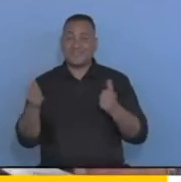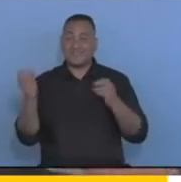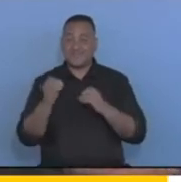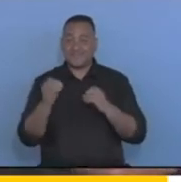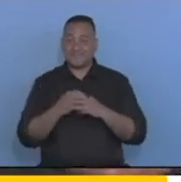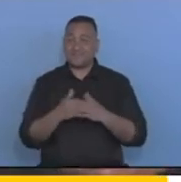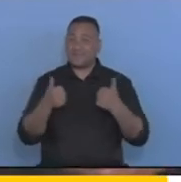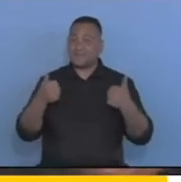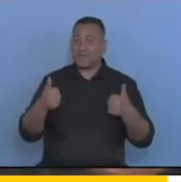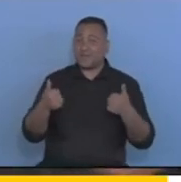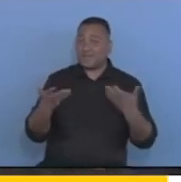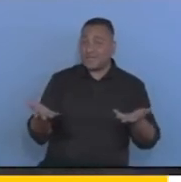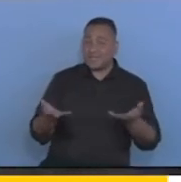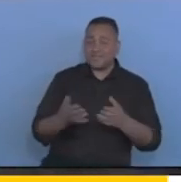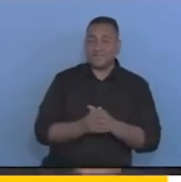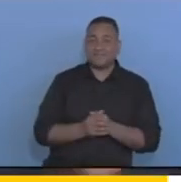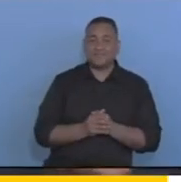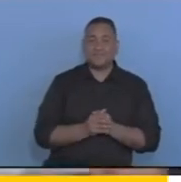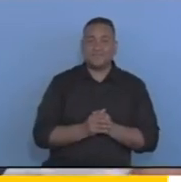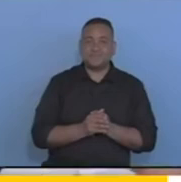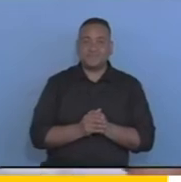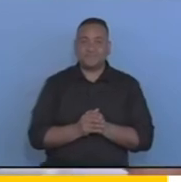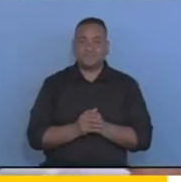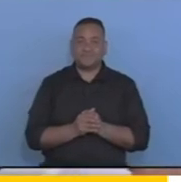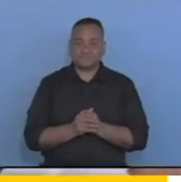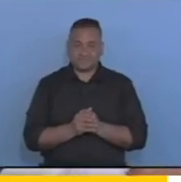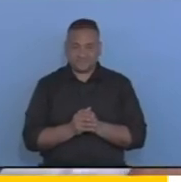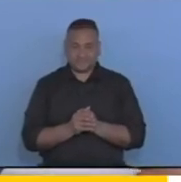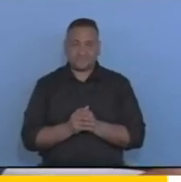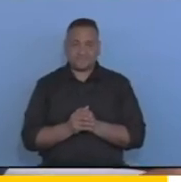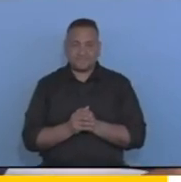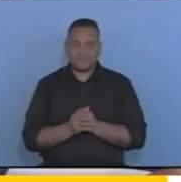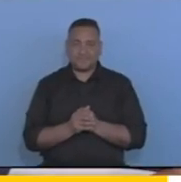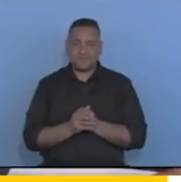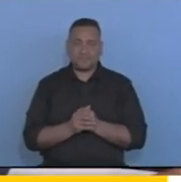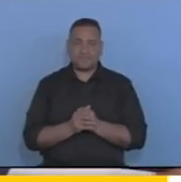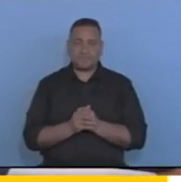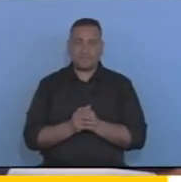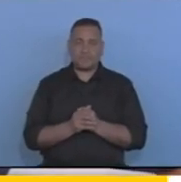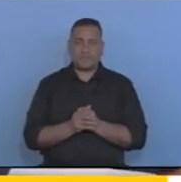you. Licker. Good, good, good. I want to get straight into it. What is plumbing all about?